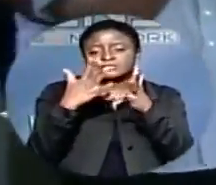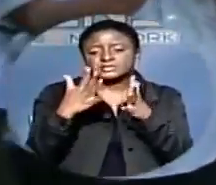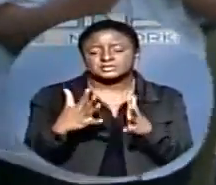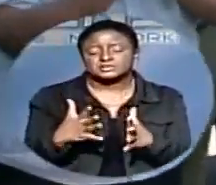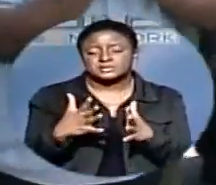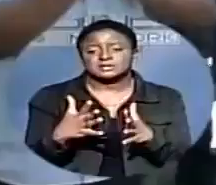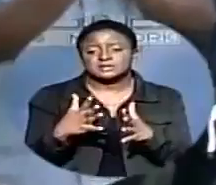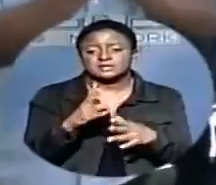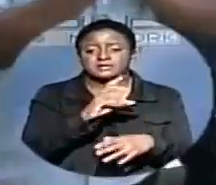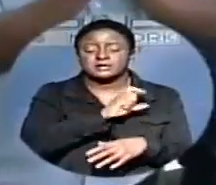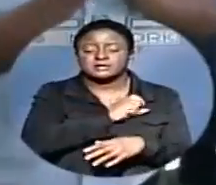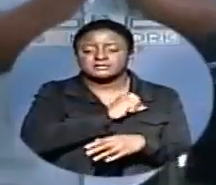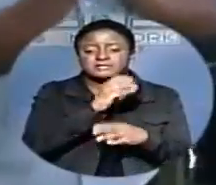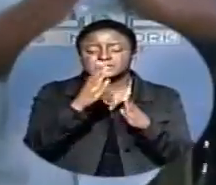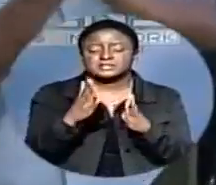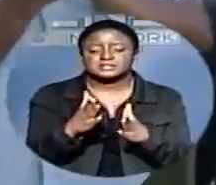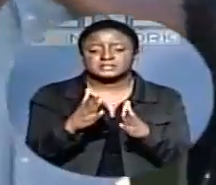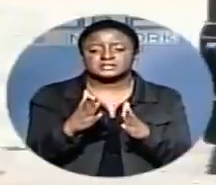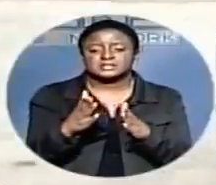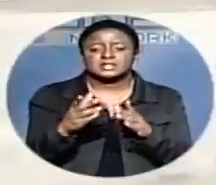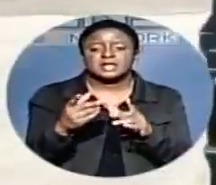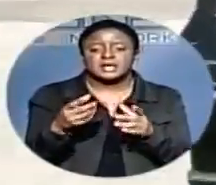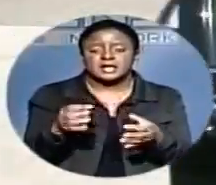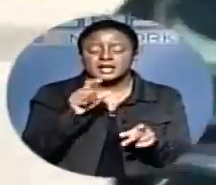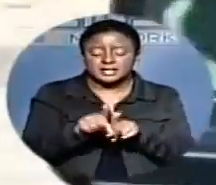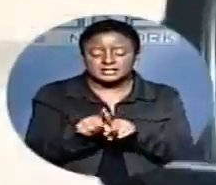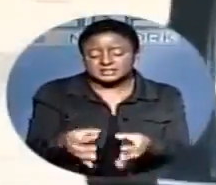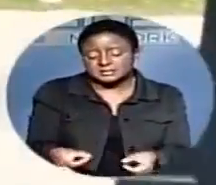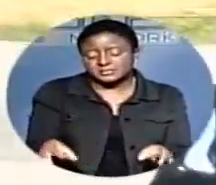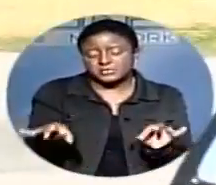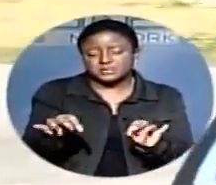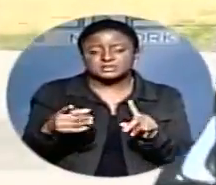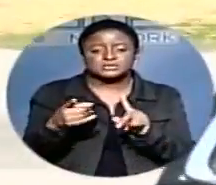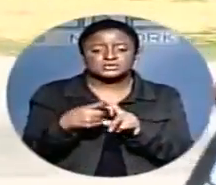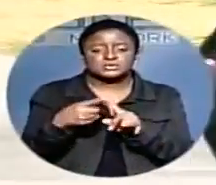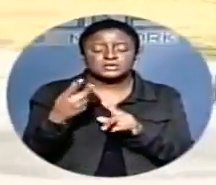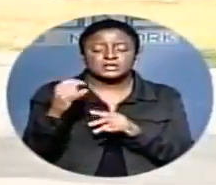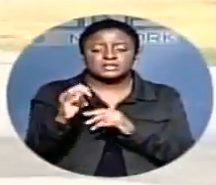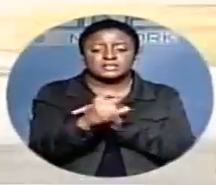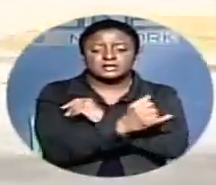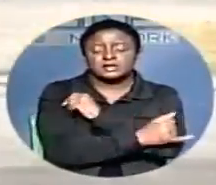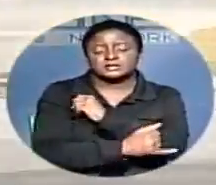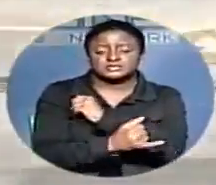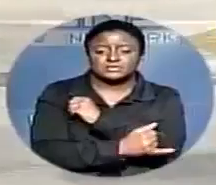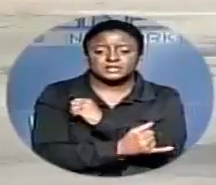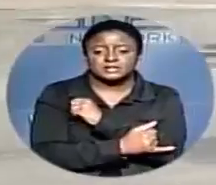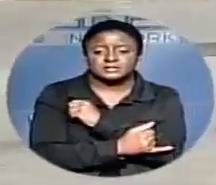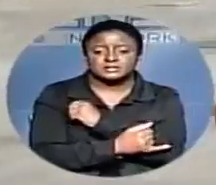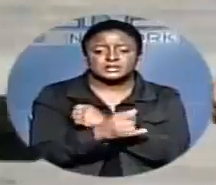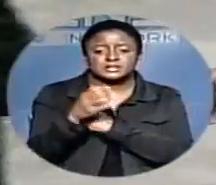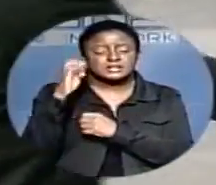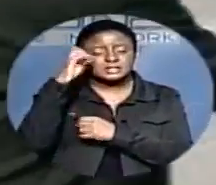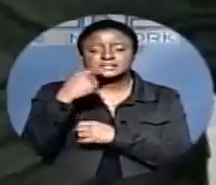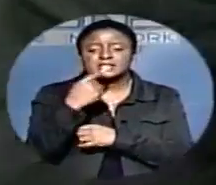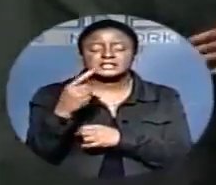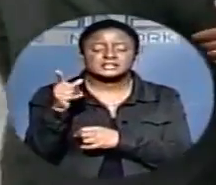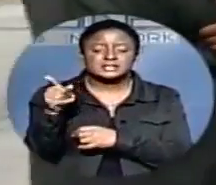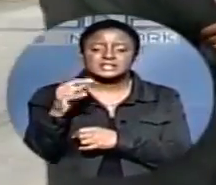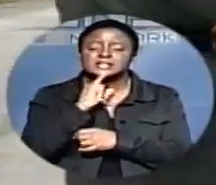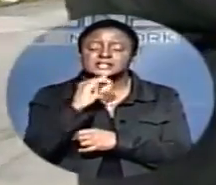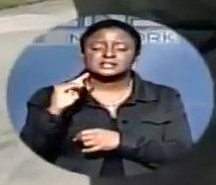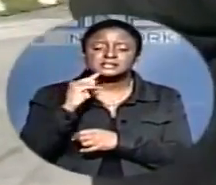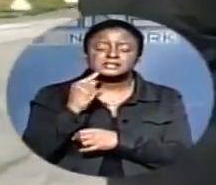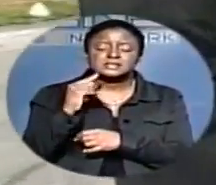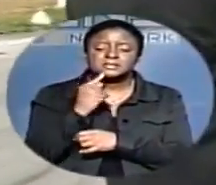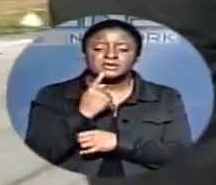country and commended the officers for a job well done. Still, he expressed disappointment in their action, especially since he says there was recent dialogue